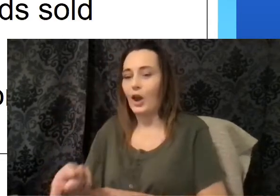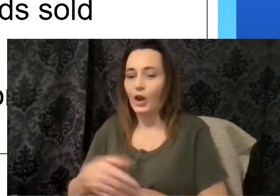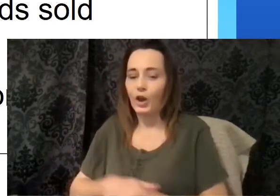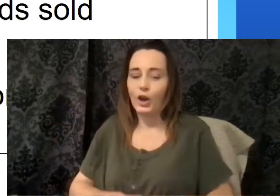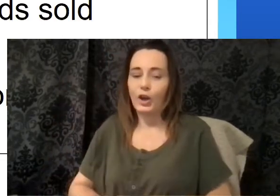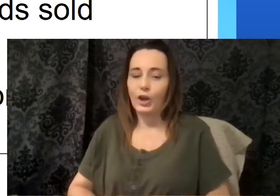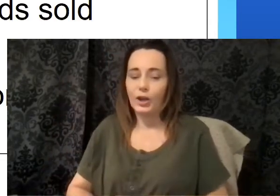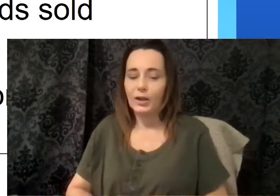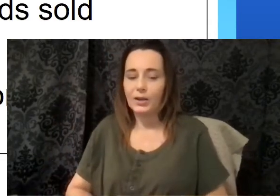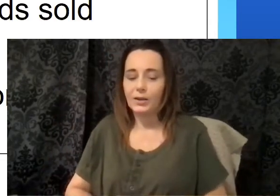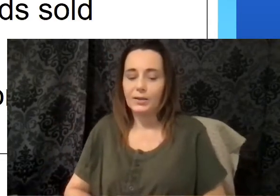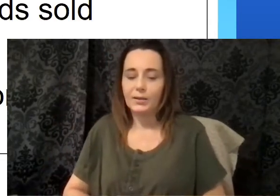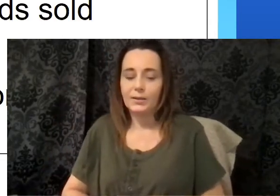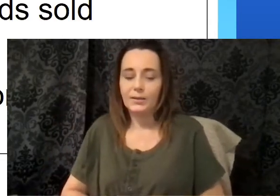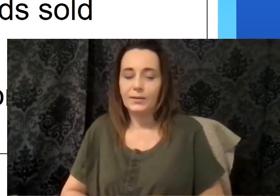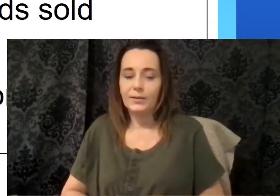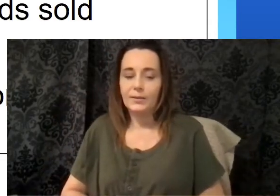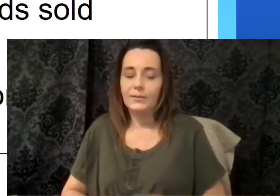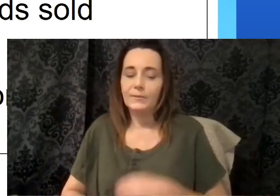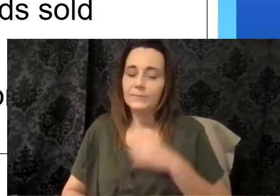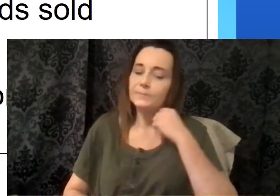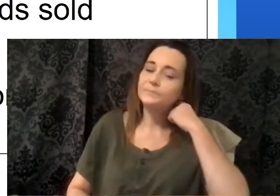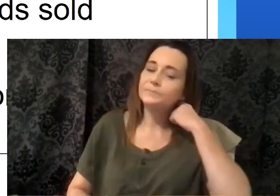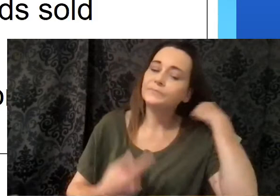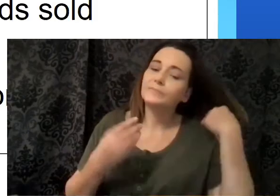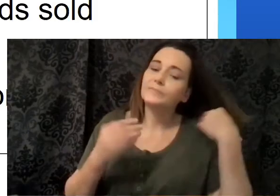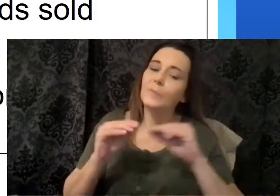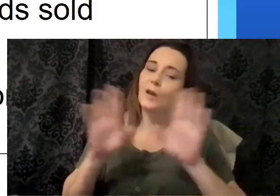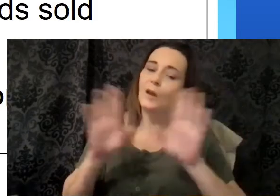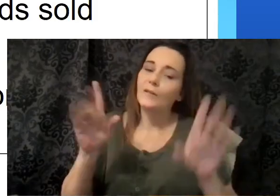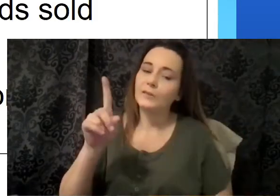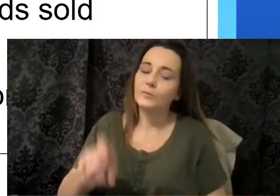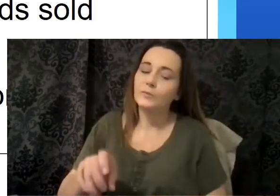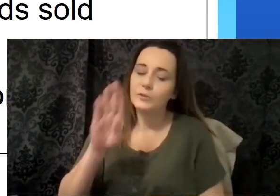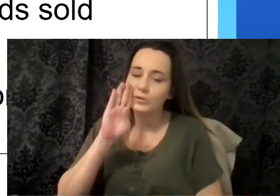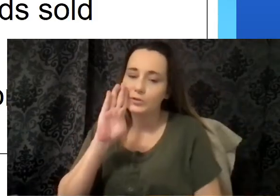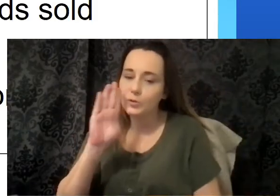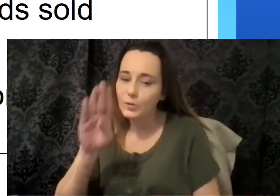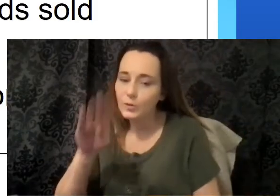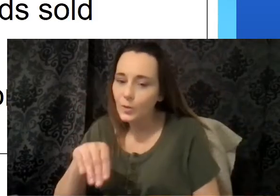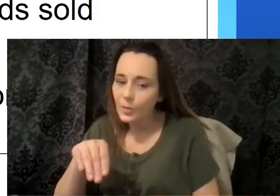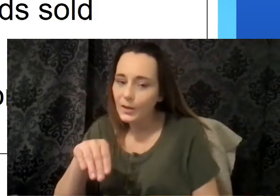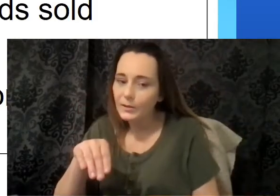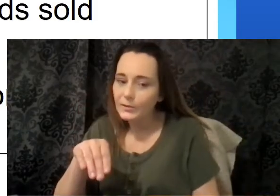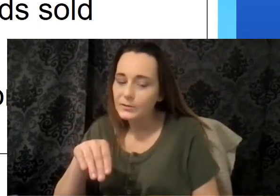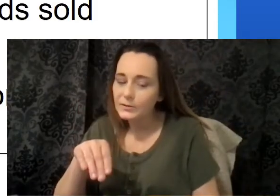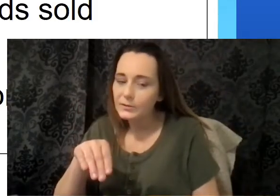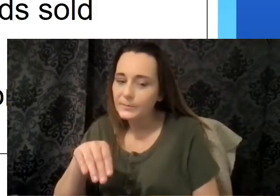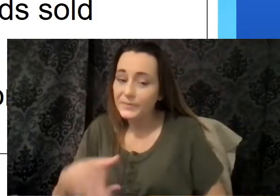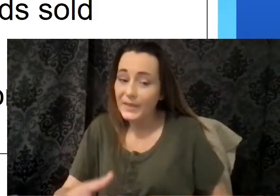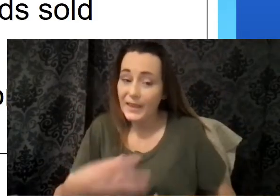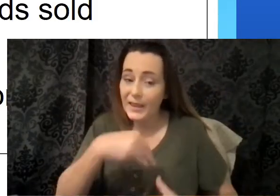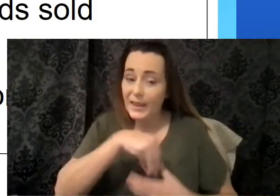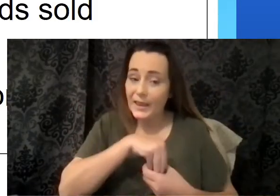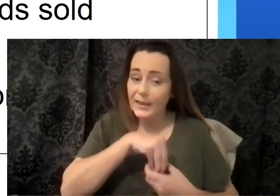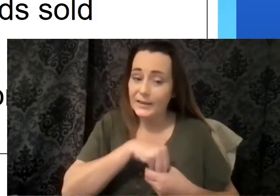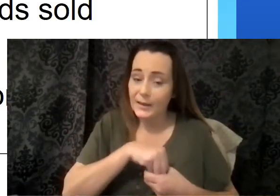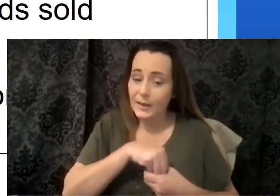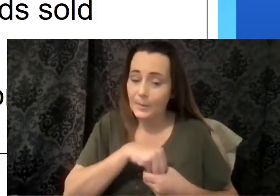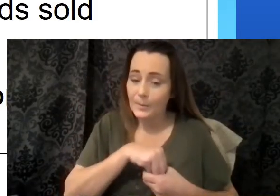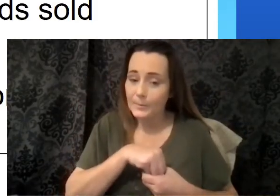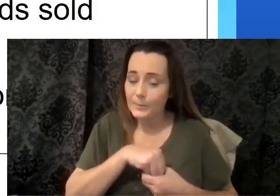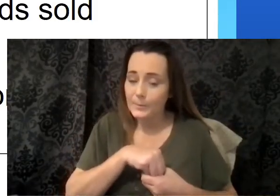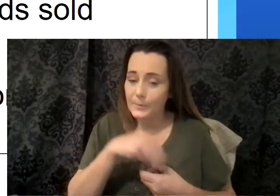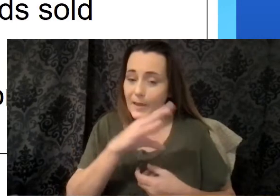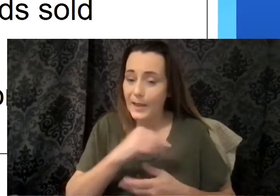So obviously we should note that anticipated income and cost of goods associated